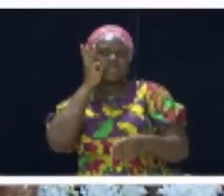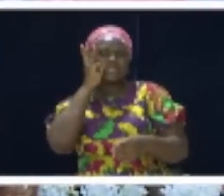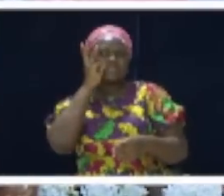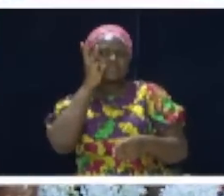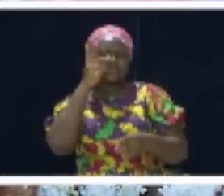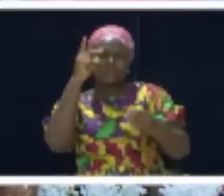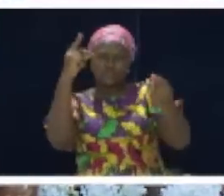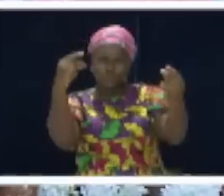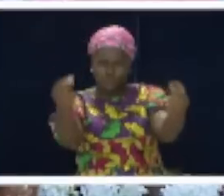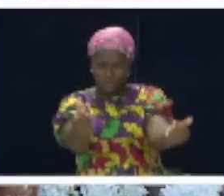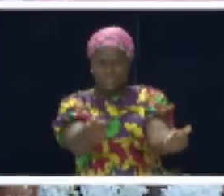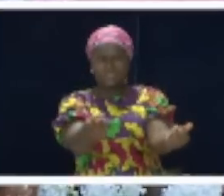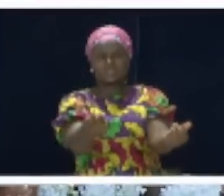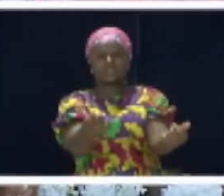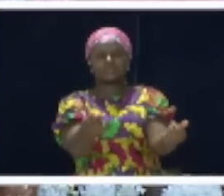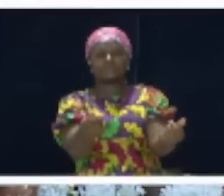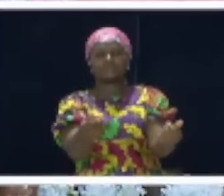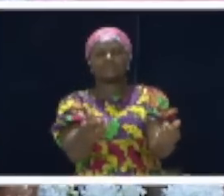suddenly,